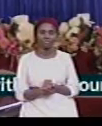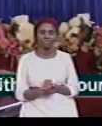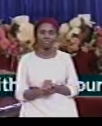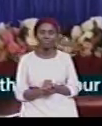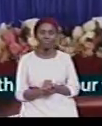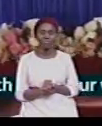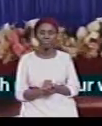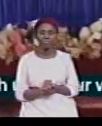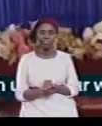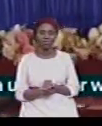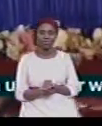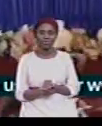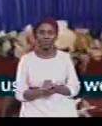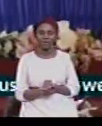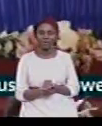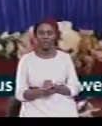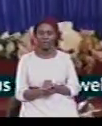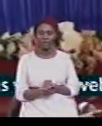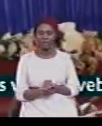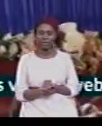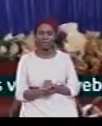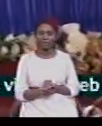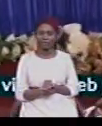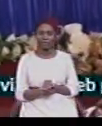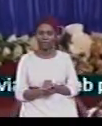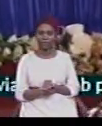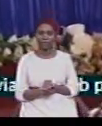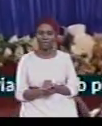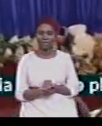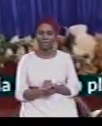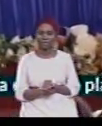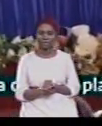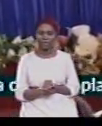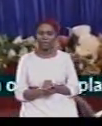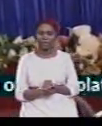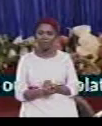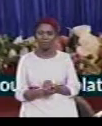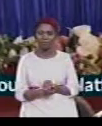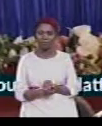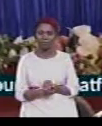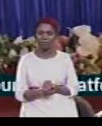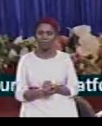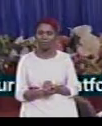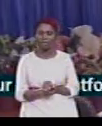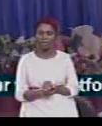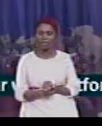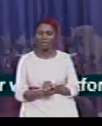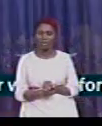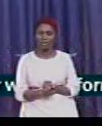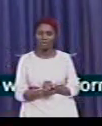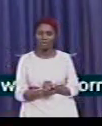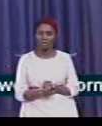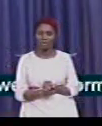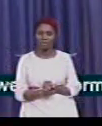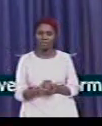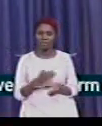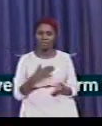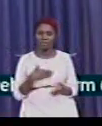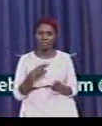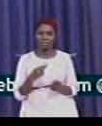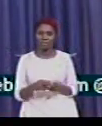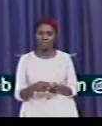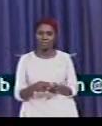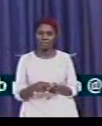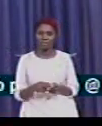speak. She has a striking testimony, very important, please. Speak. Okay, yes, my name is Esther